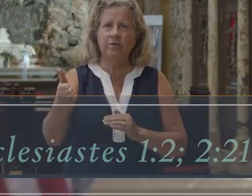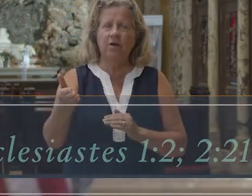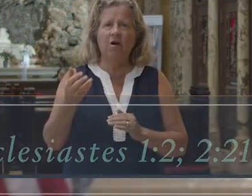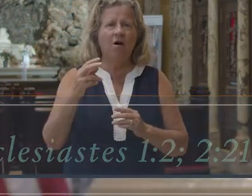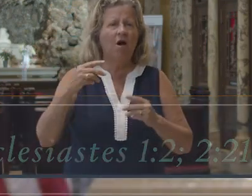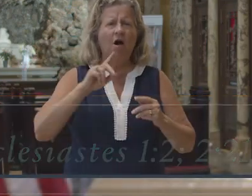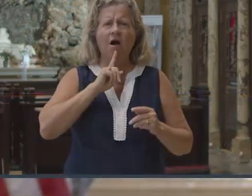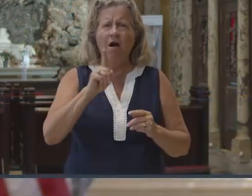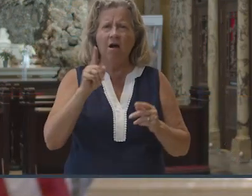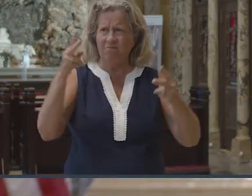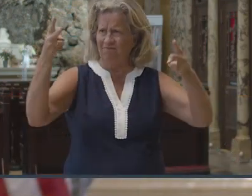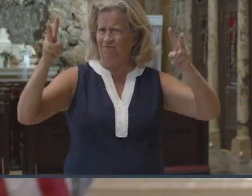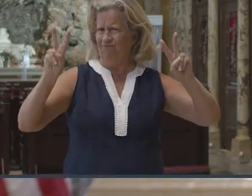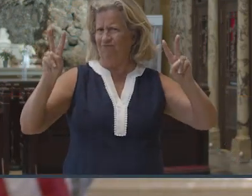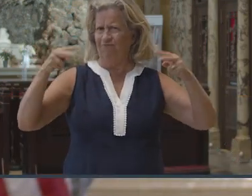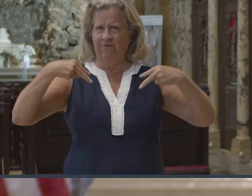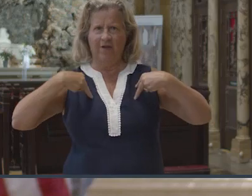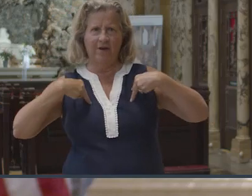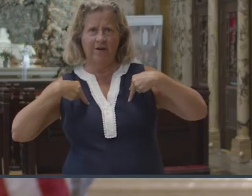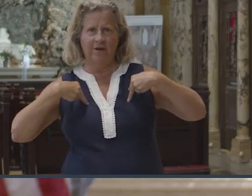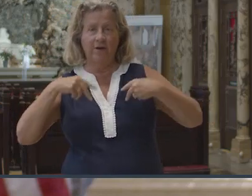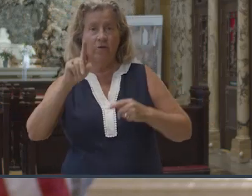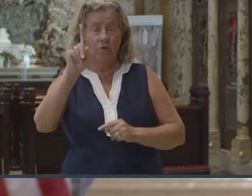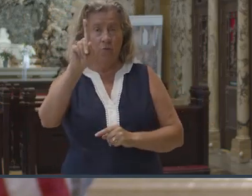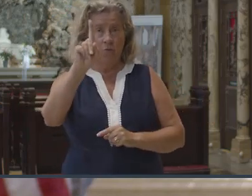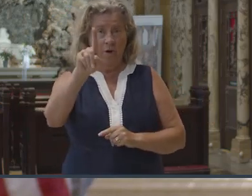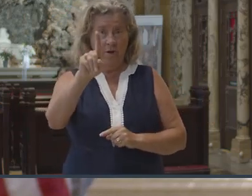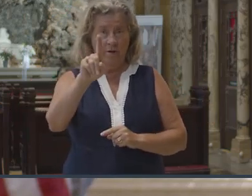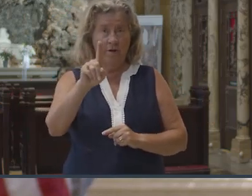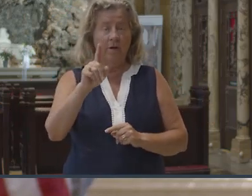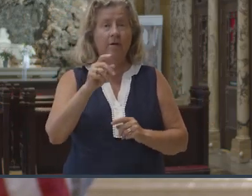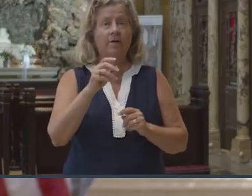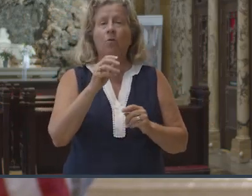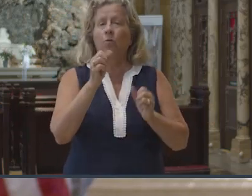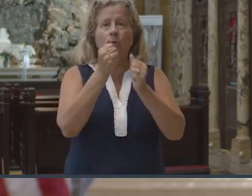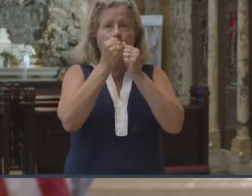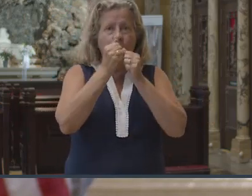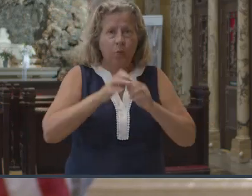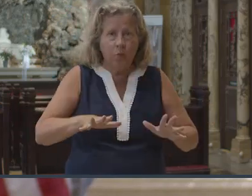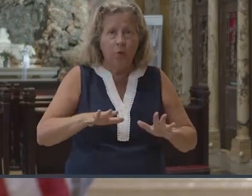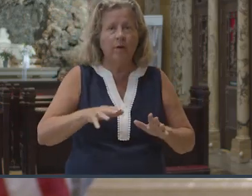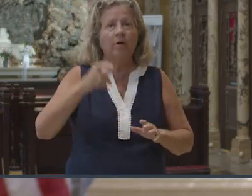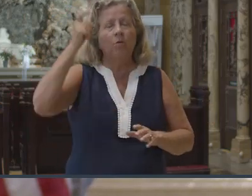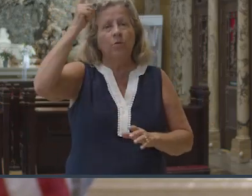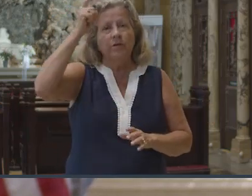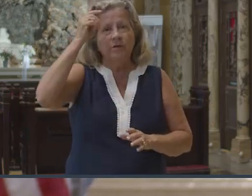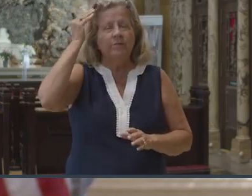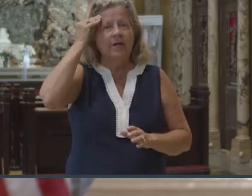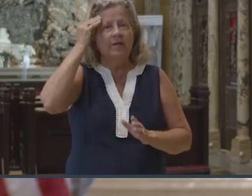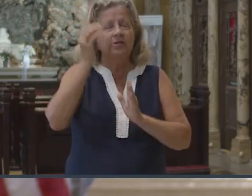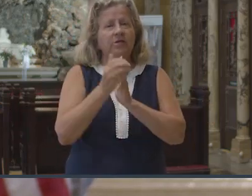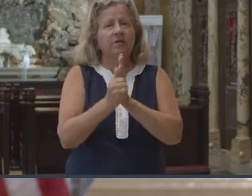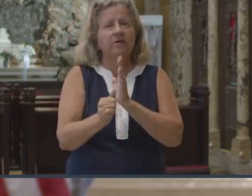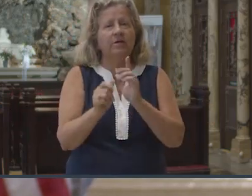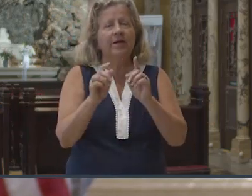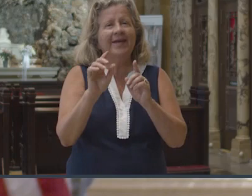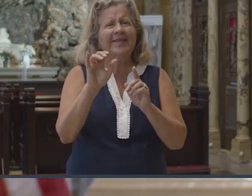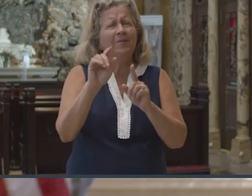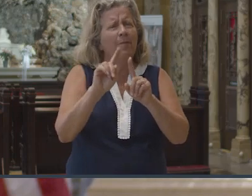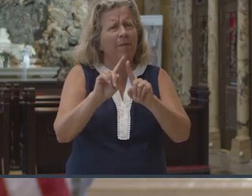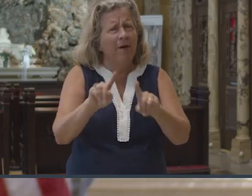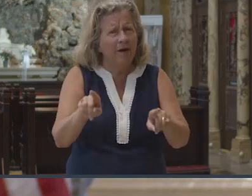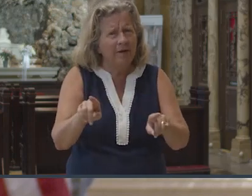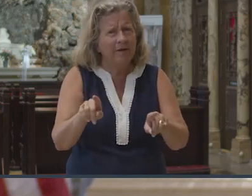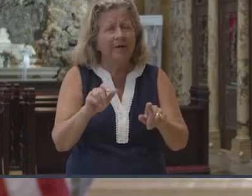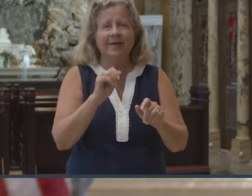vanity. Here is one who has labored with wisdom and knowledge and skill, and yet to another who has